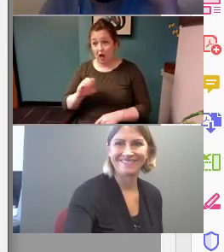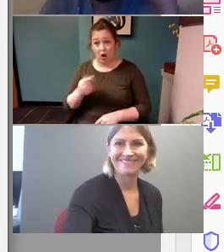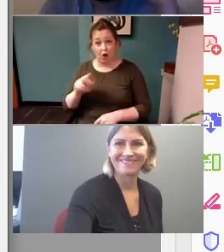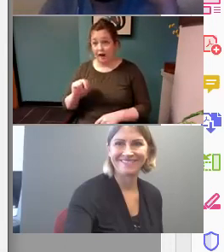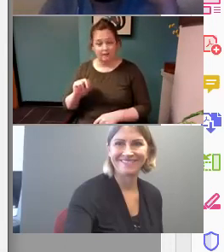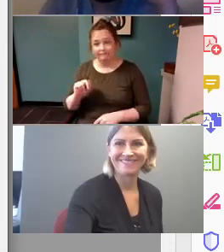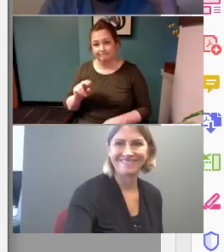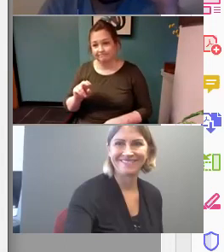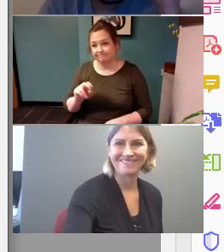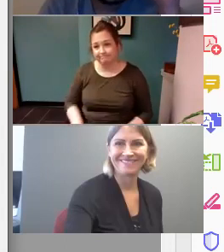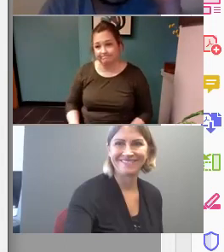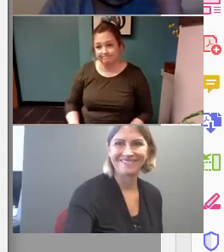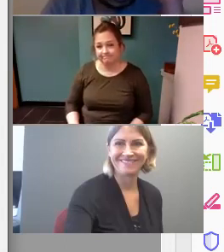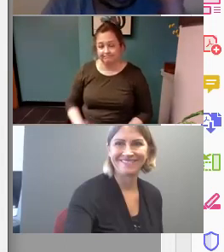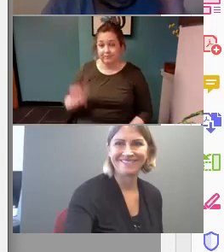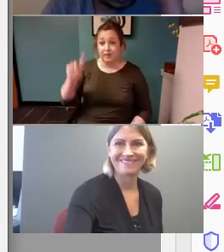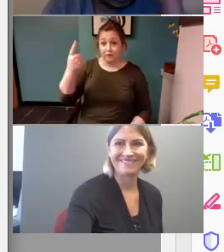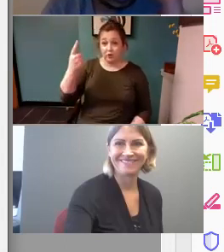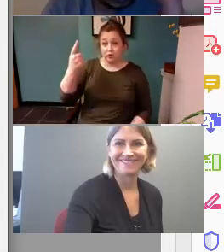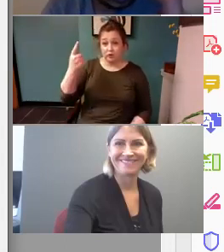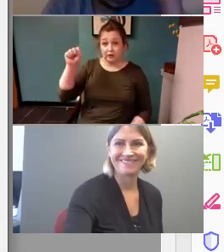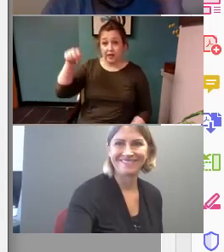for the third one.